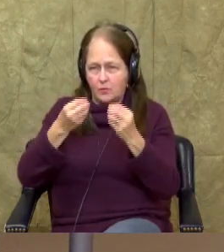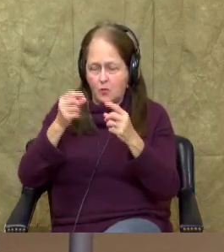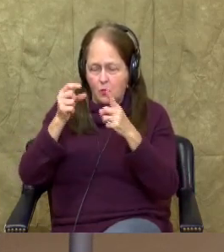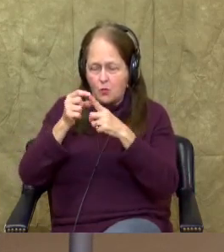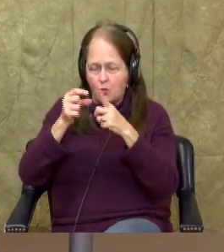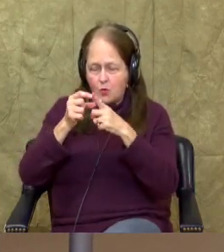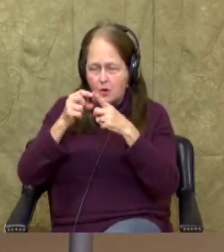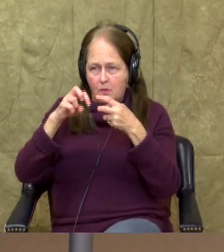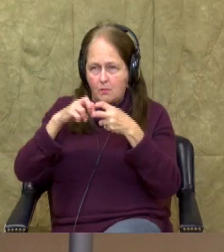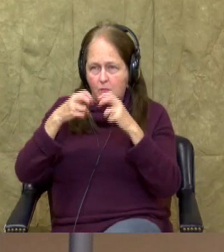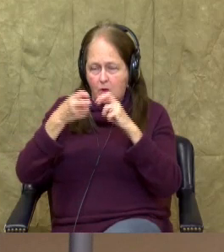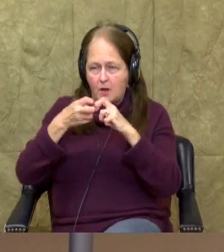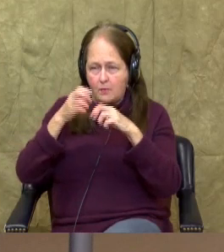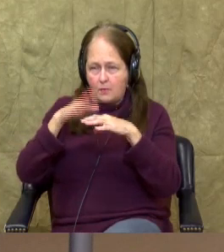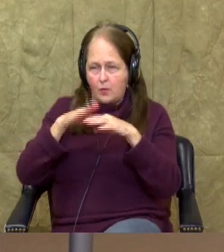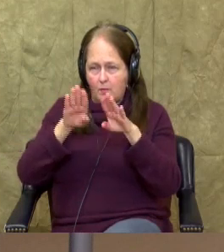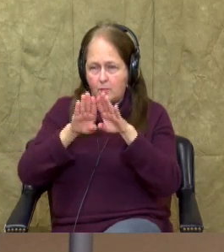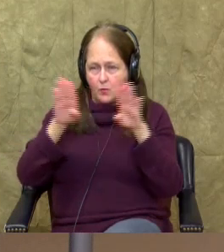problem on the board.